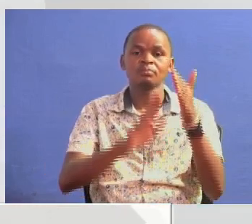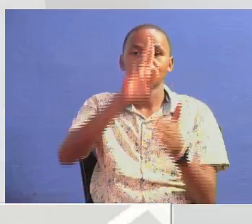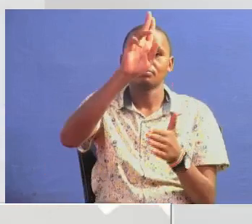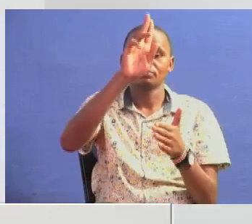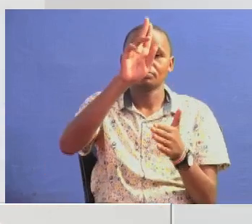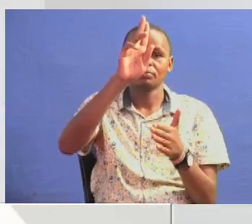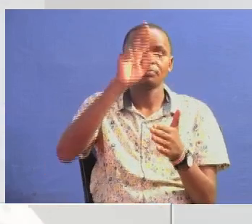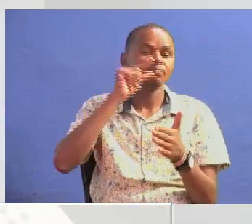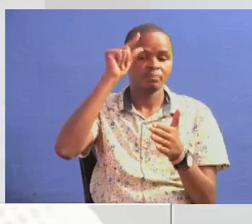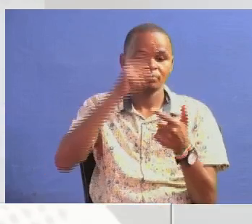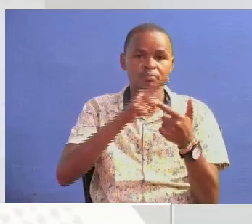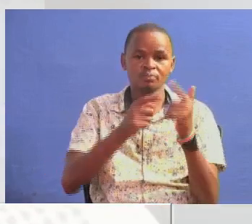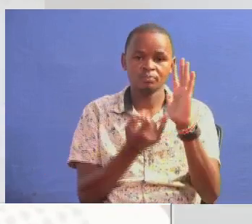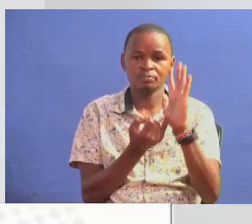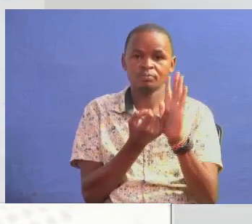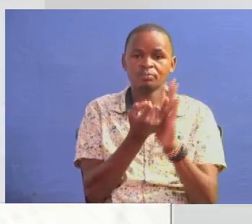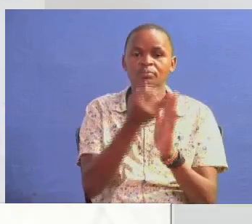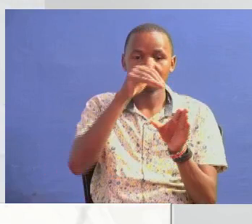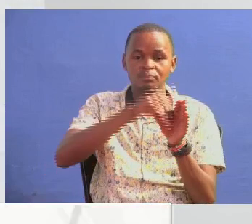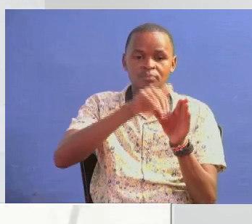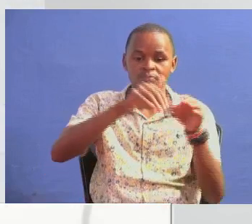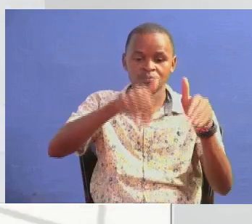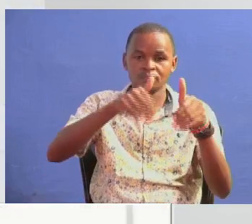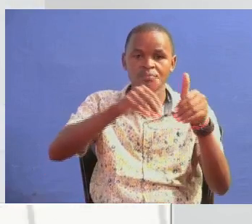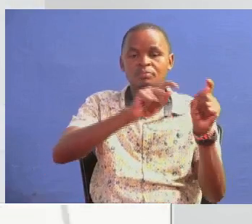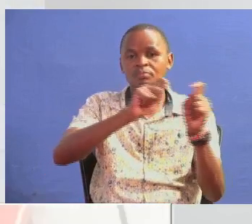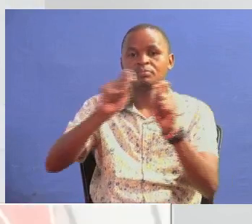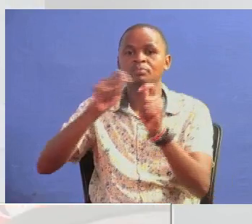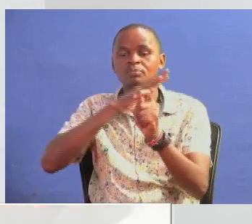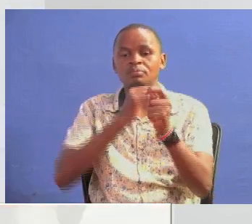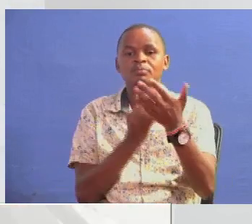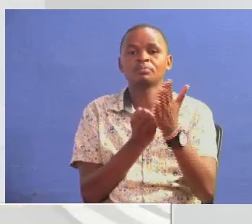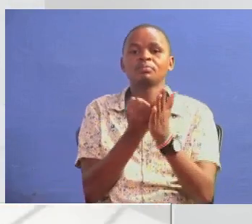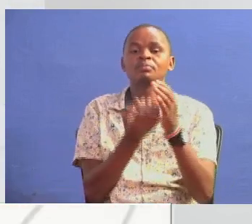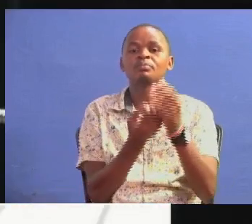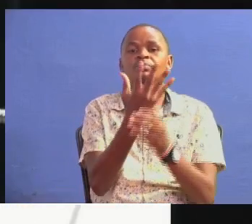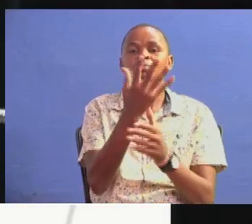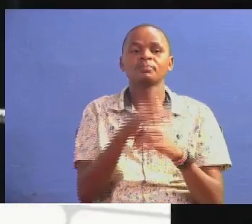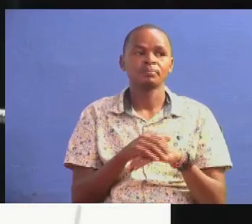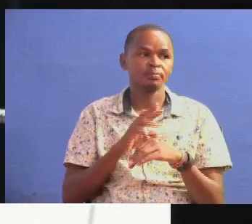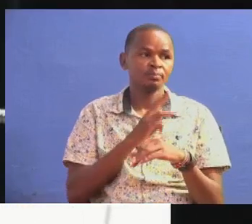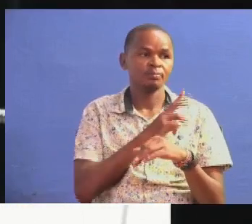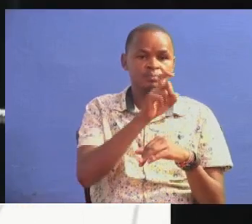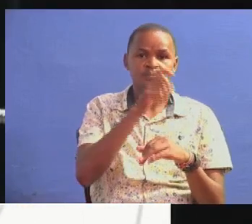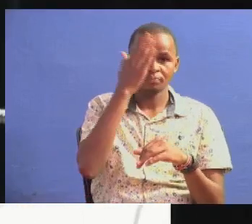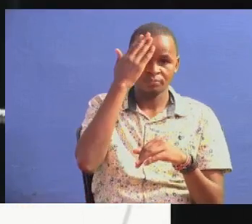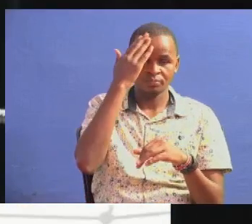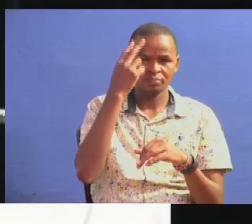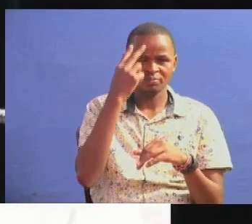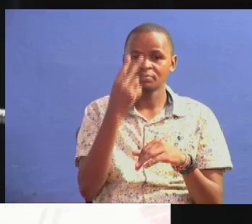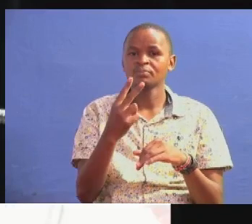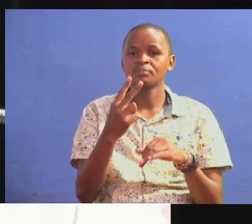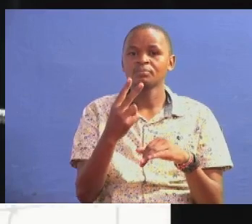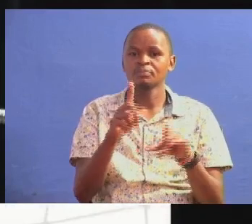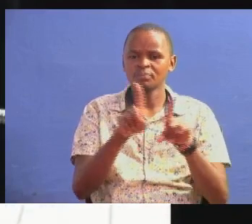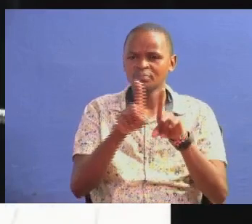transformation agenda by increasing investments in agriculture transformation and inclusive growth. We need to know and to see